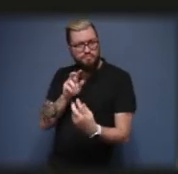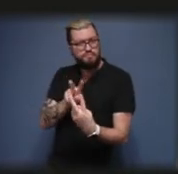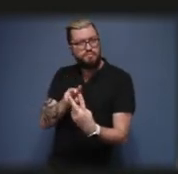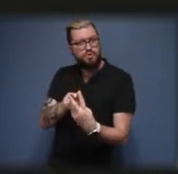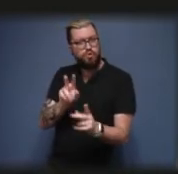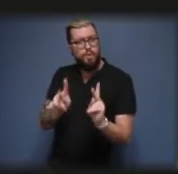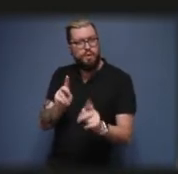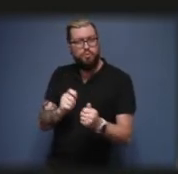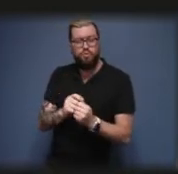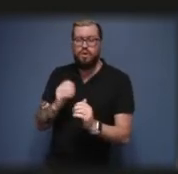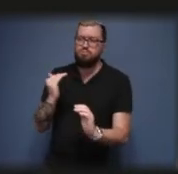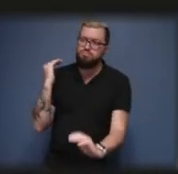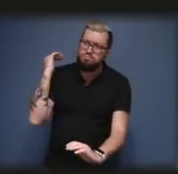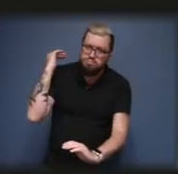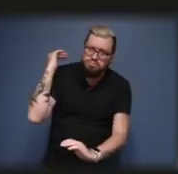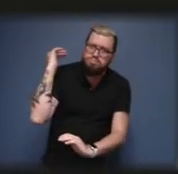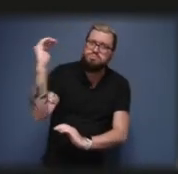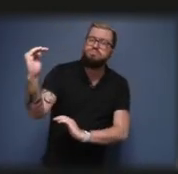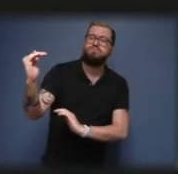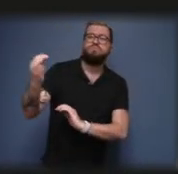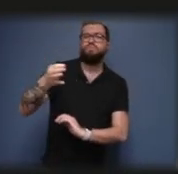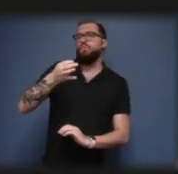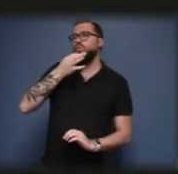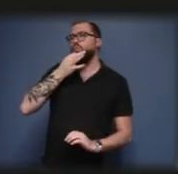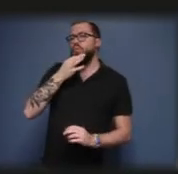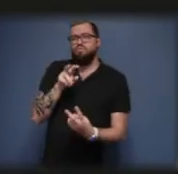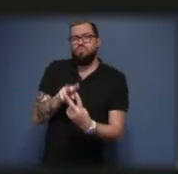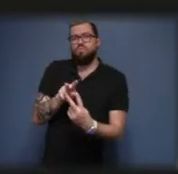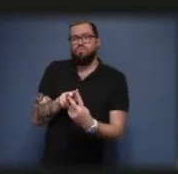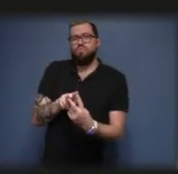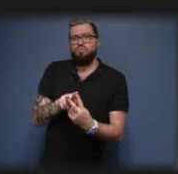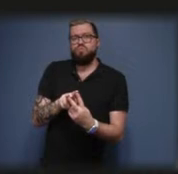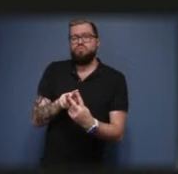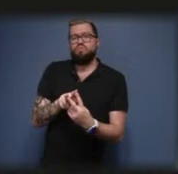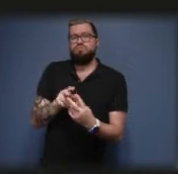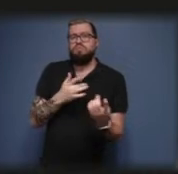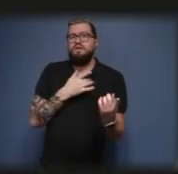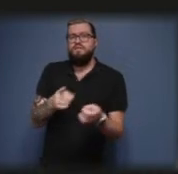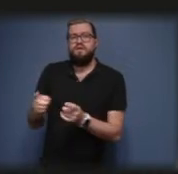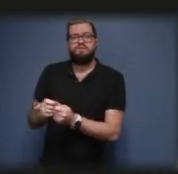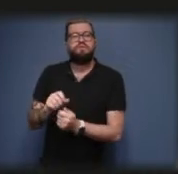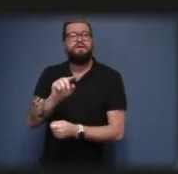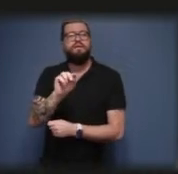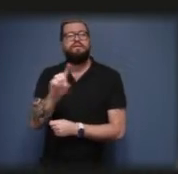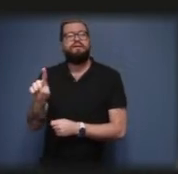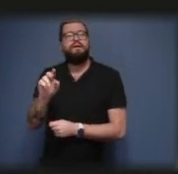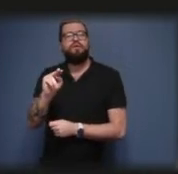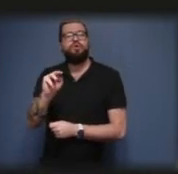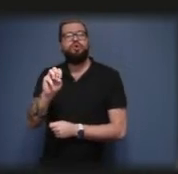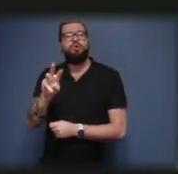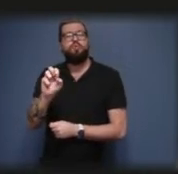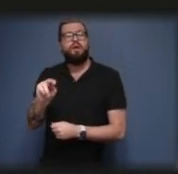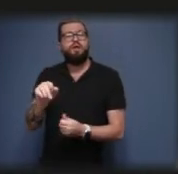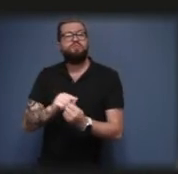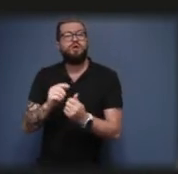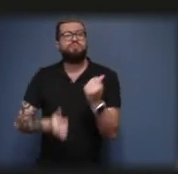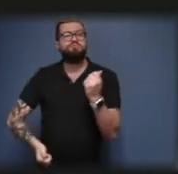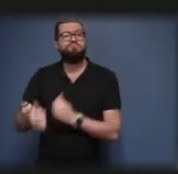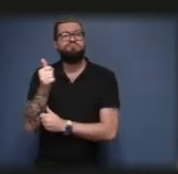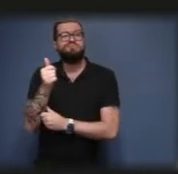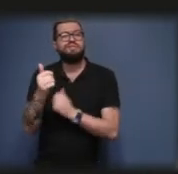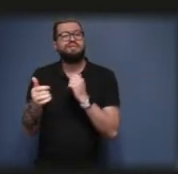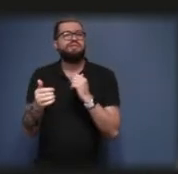went way above and beyond during those events. Todd Newman, who is our Deputy Director of